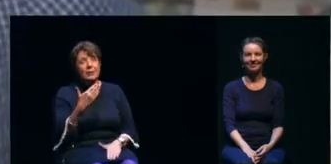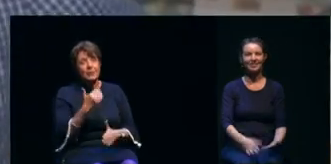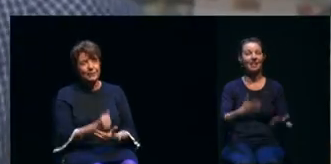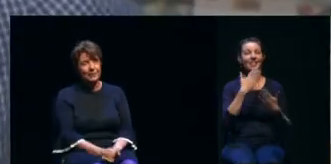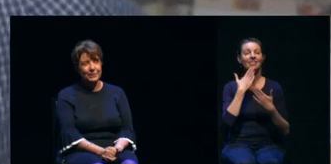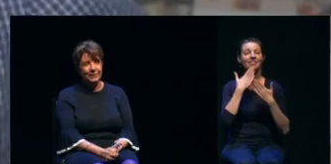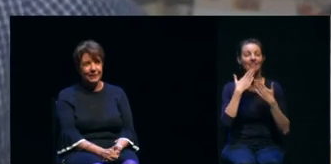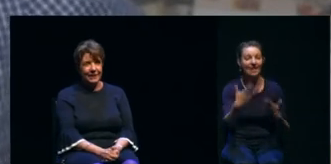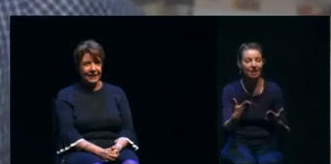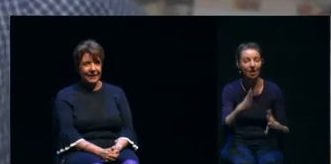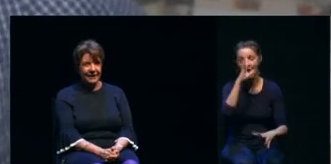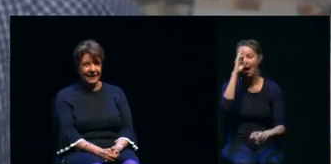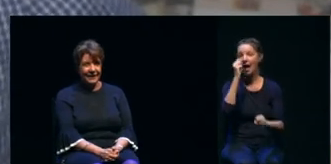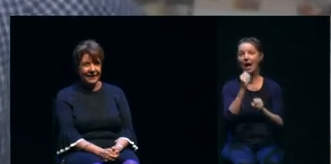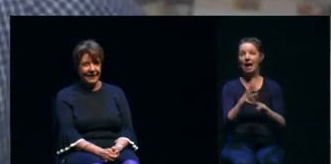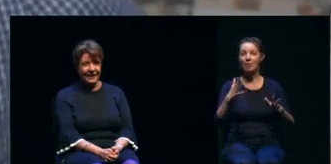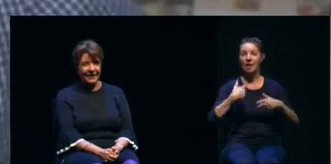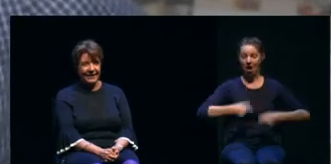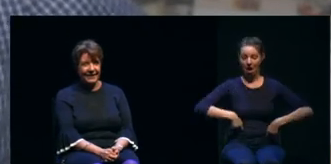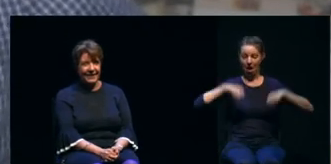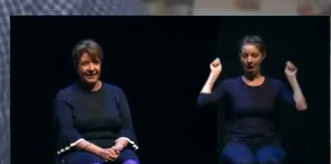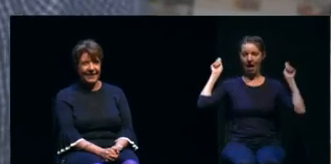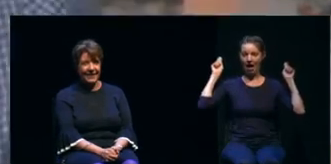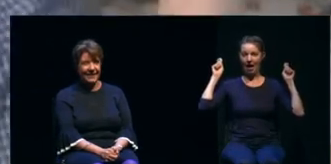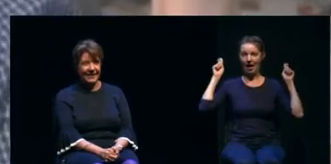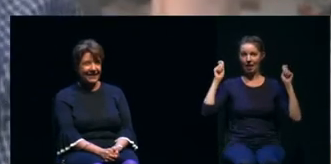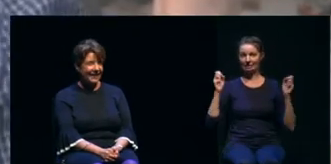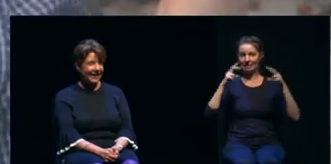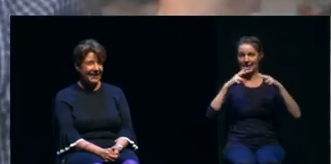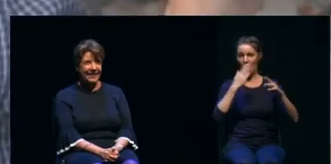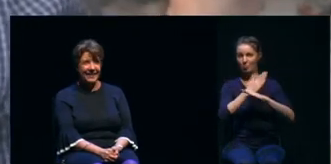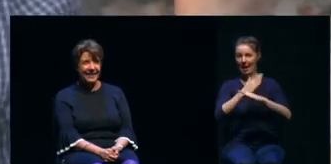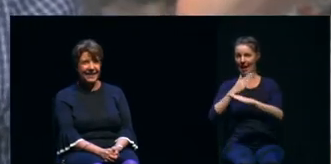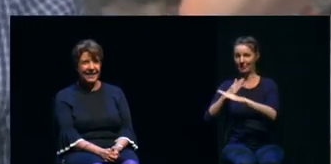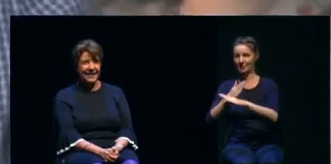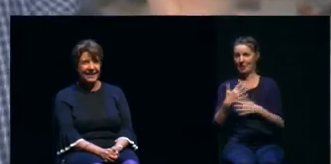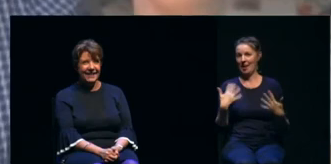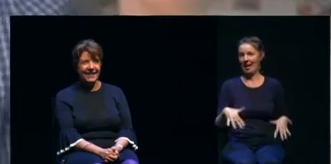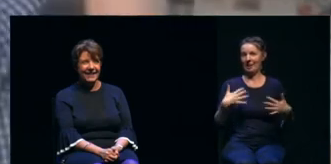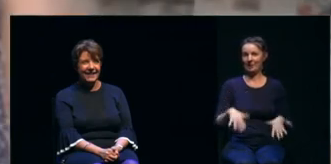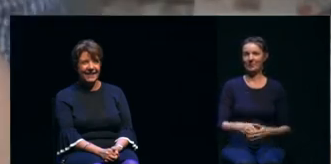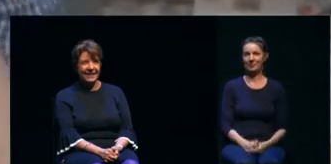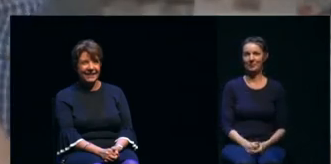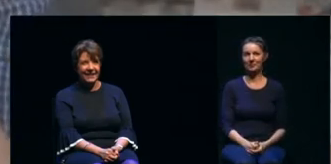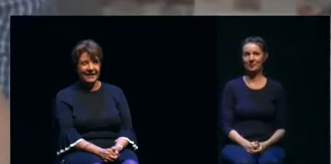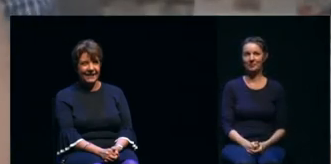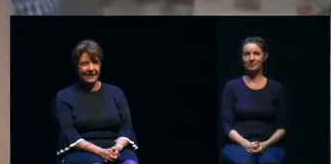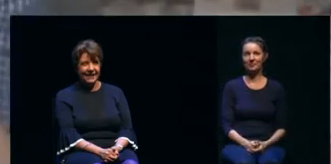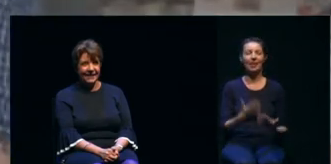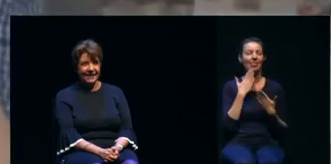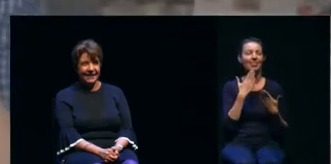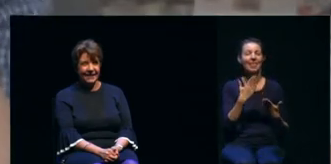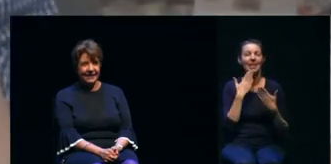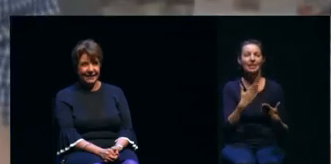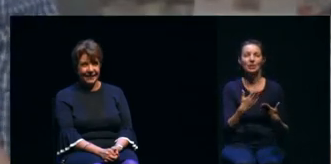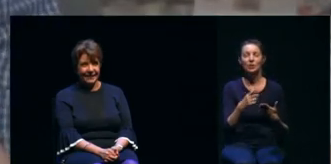Thank you so much. I can't believe I just flashed my sports bra at Sydney Opera House, but it was the only reaction I could think of. Yumi, thank you so much.